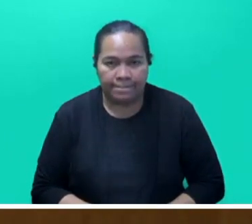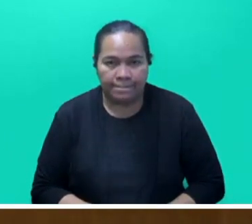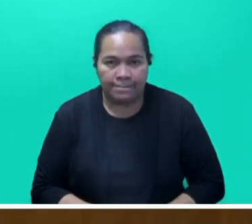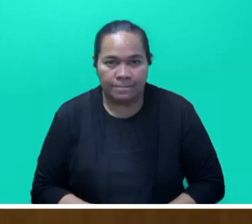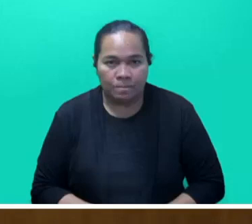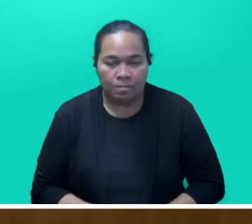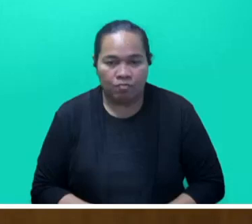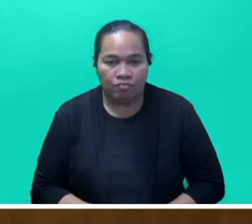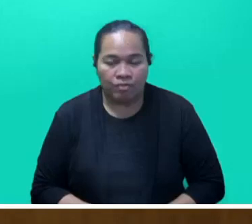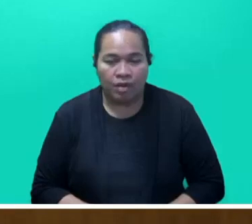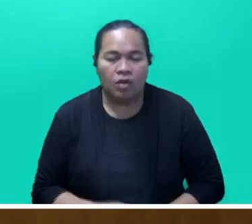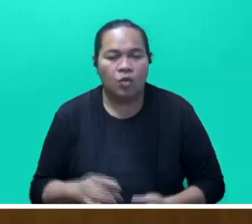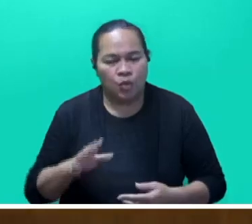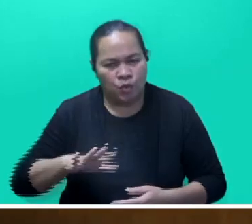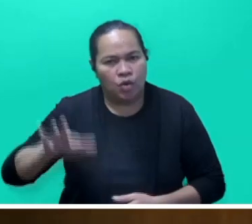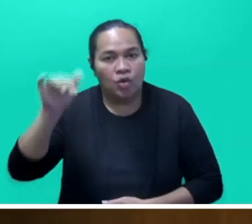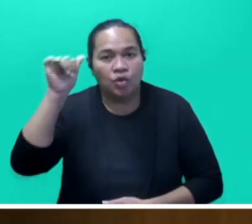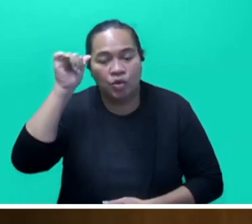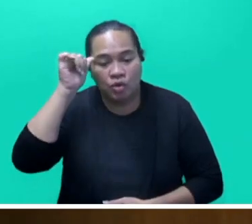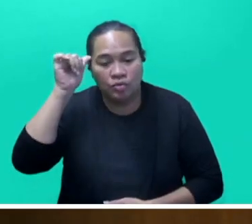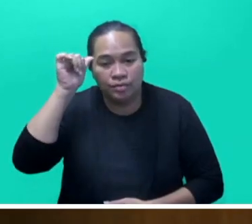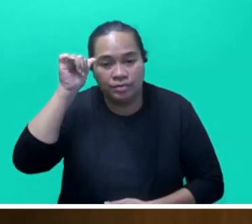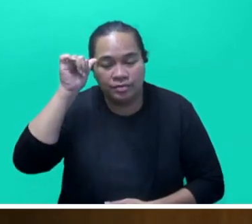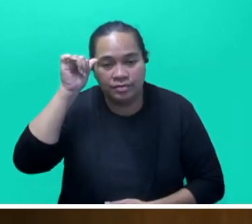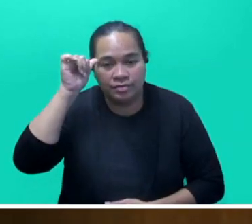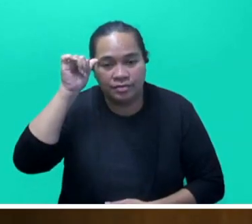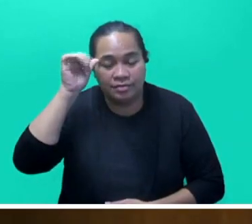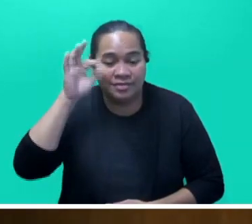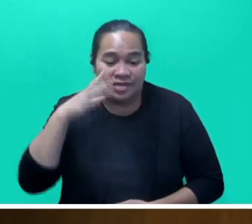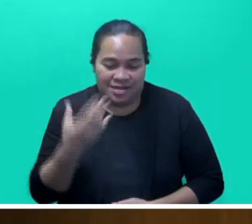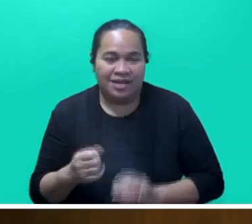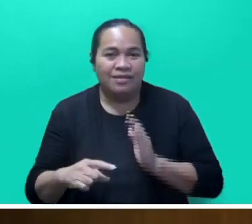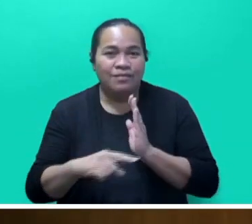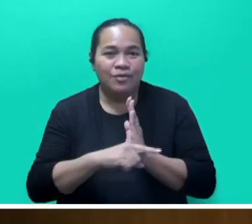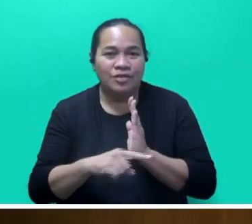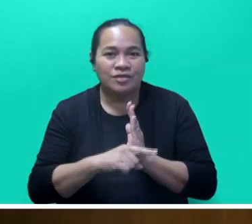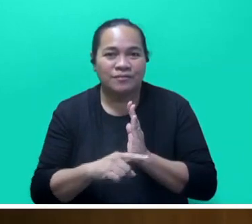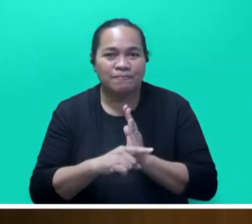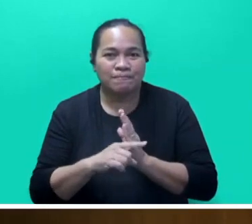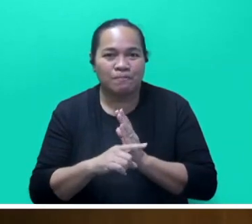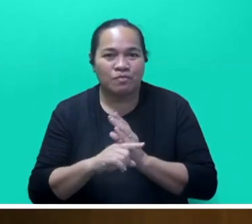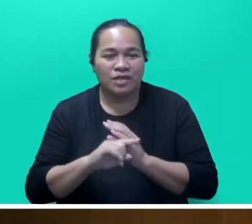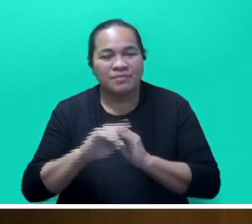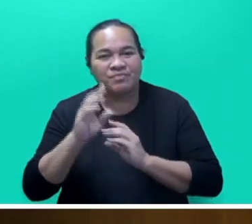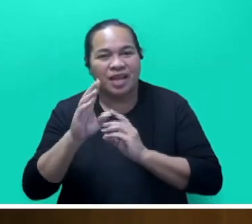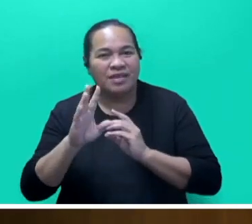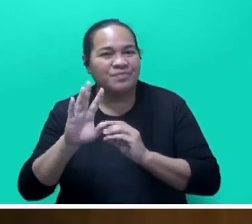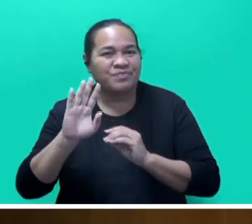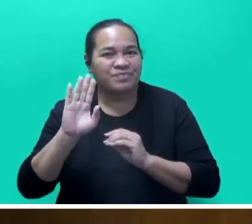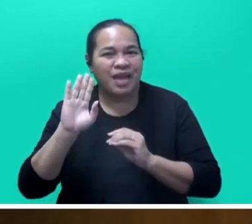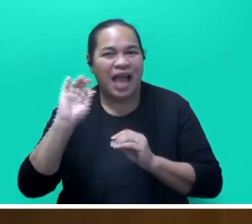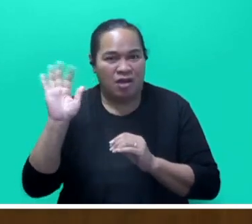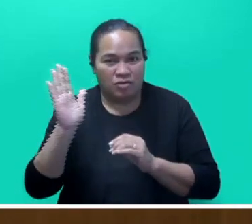Mr. Speaker, sir, we all know that positive outcomes from international conferences take time